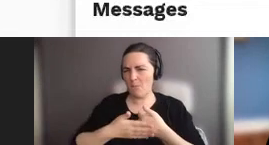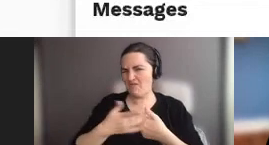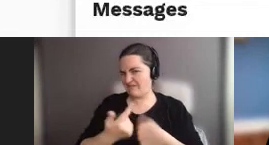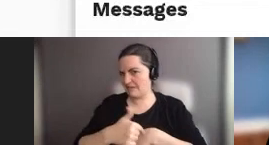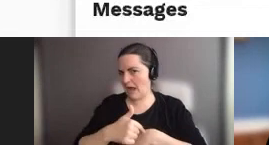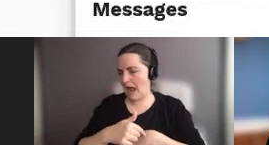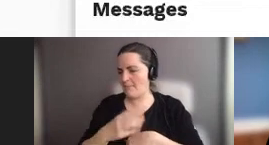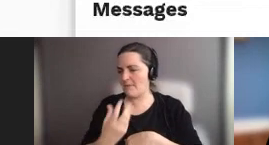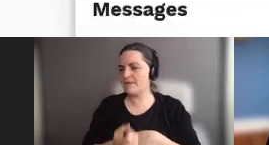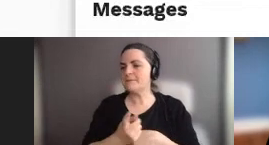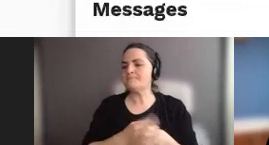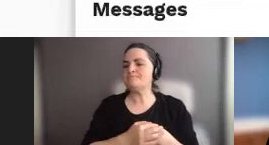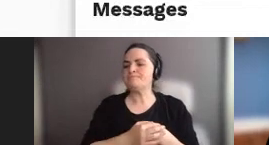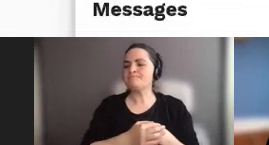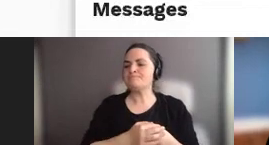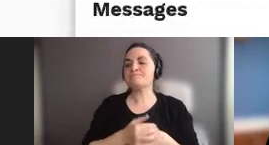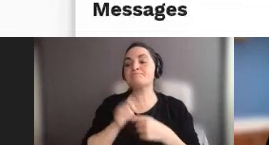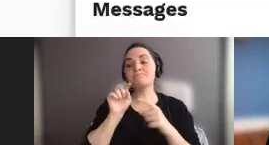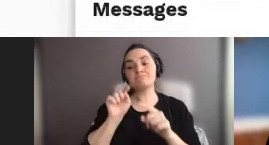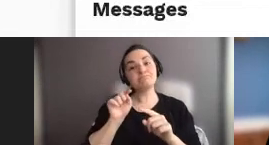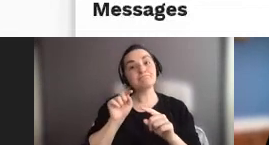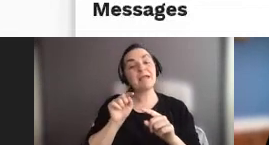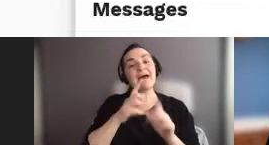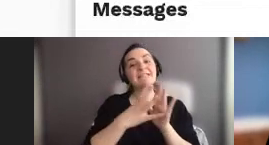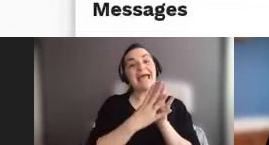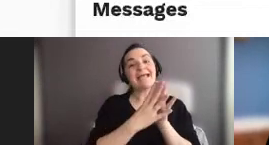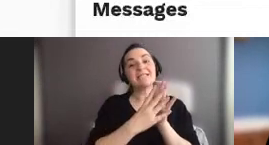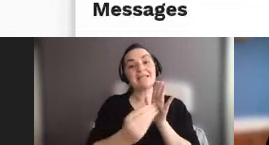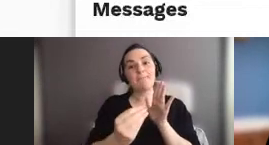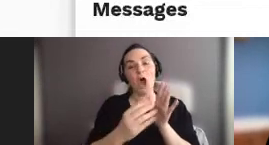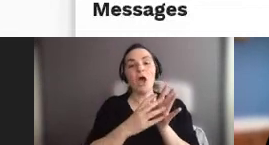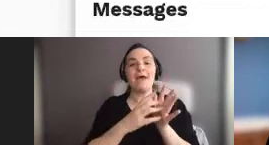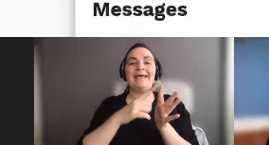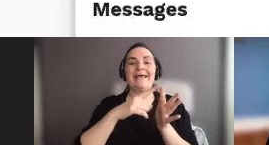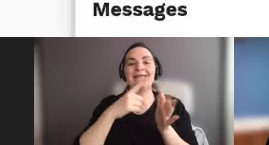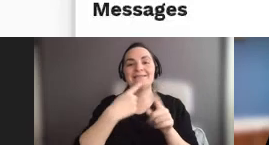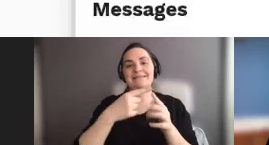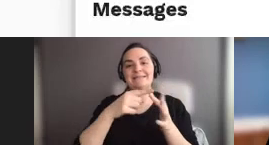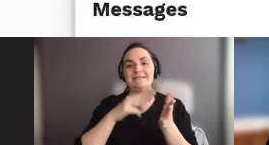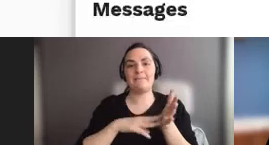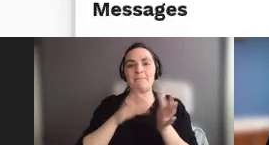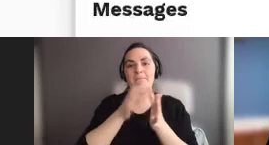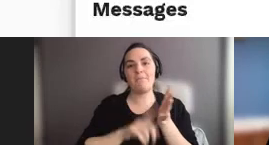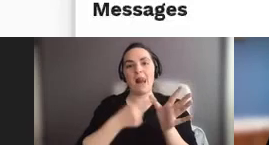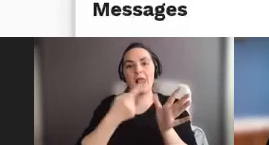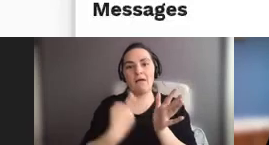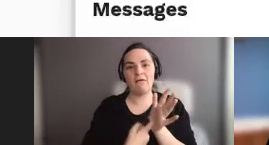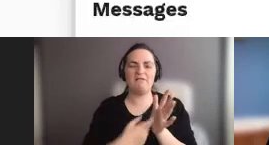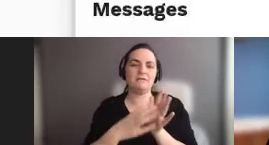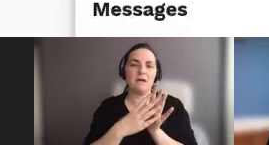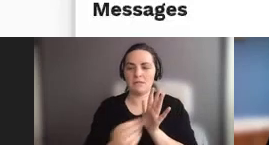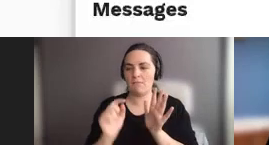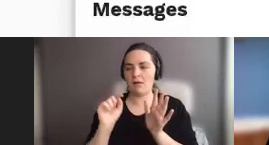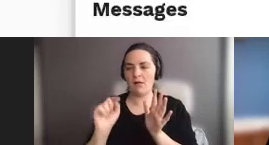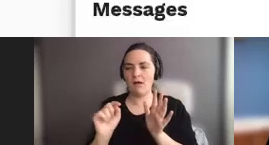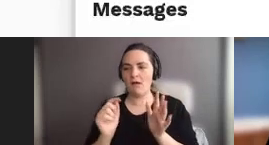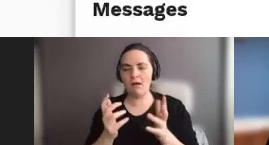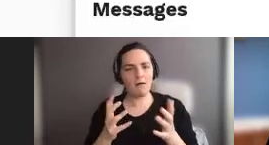I put an exemplar here about what writing about assessment looks like. So what I've done is I've